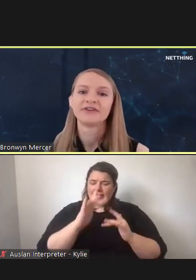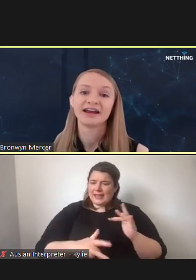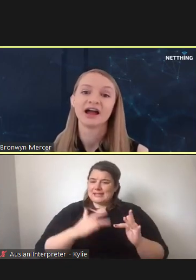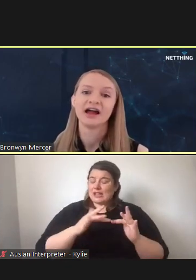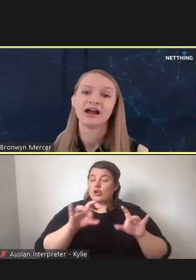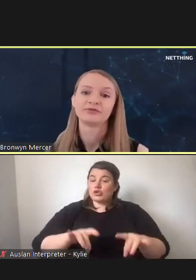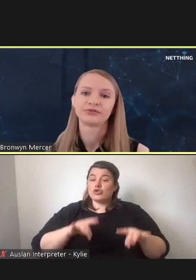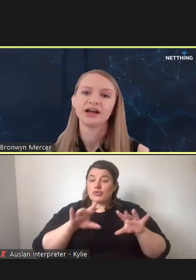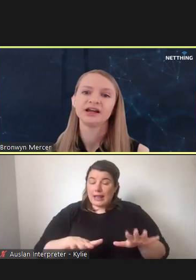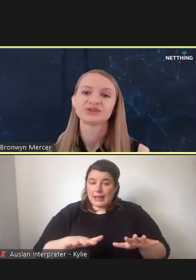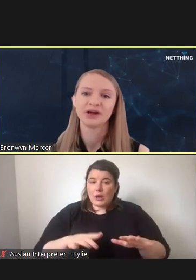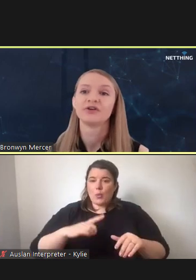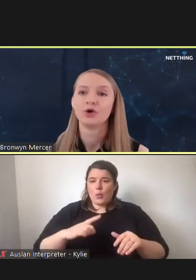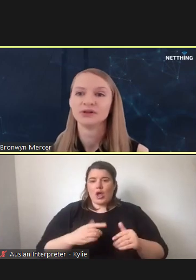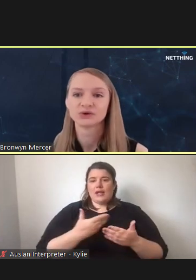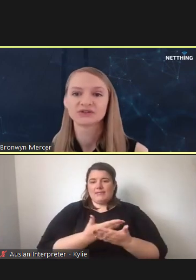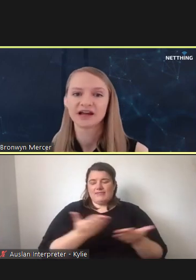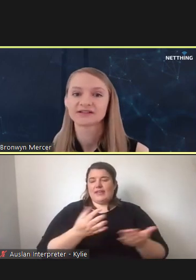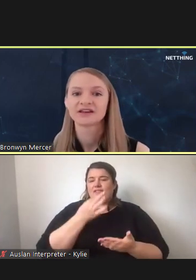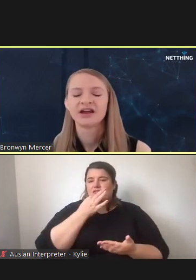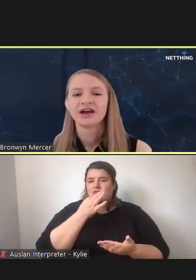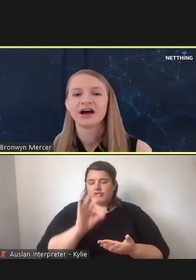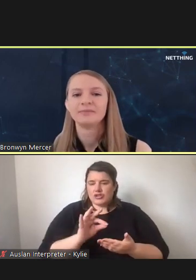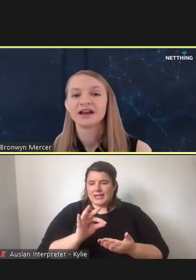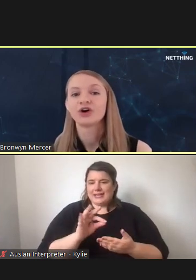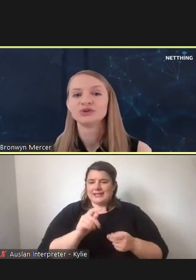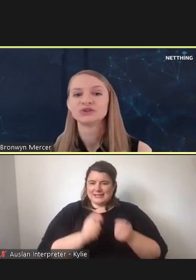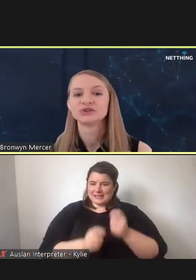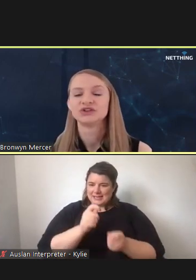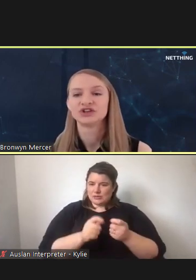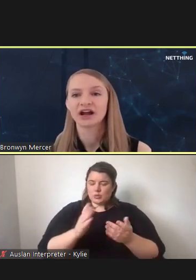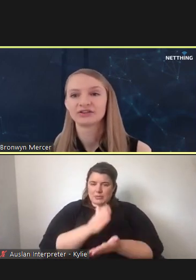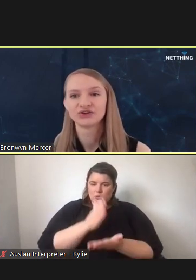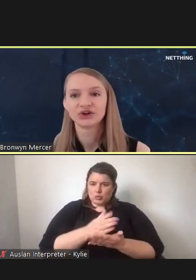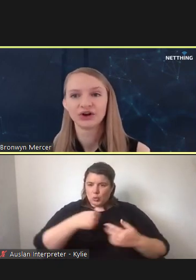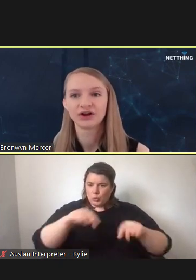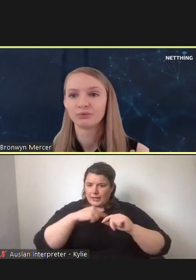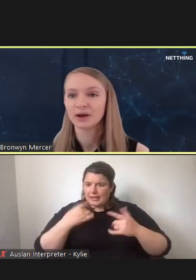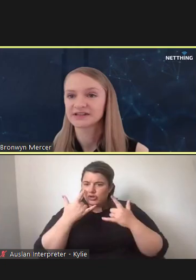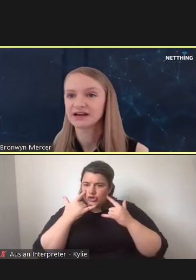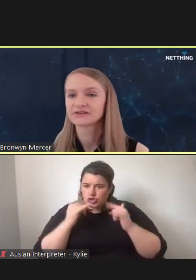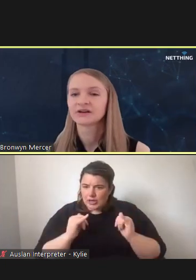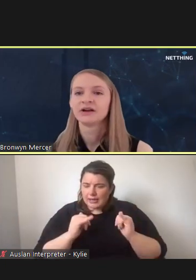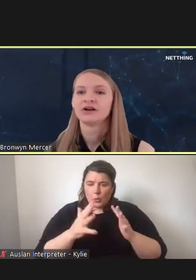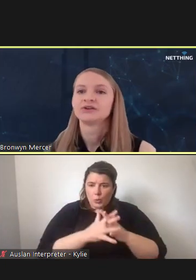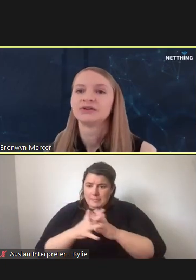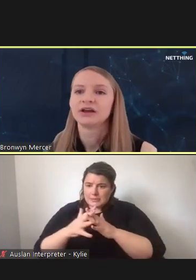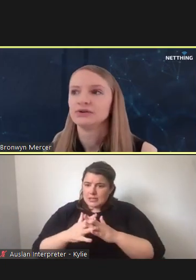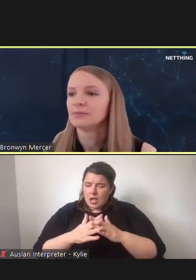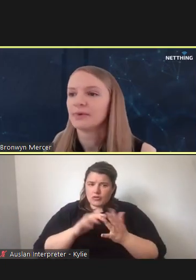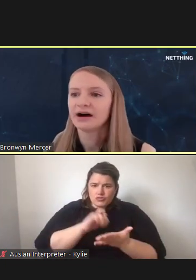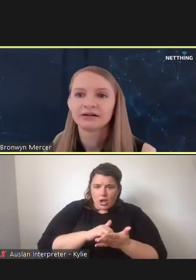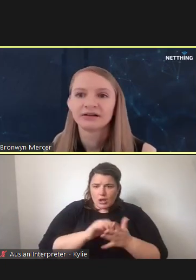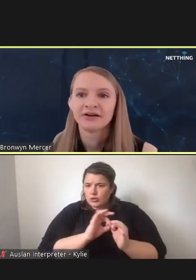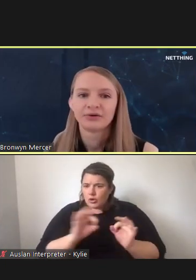by providing a free suite of open source tests that helps users to check the security of websites. So thank